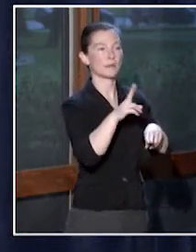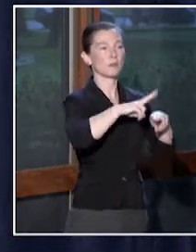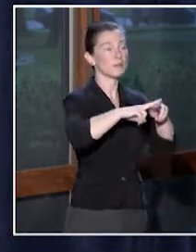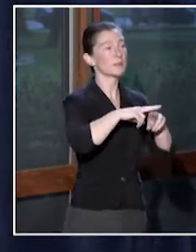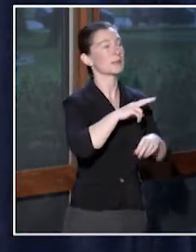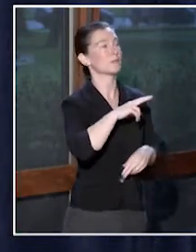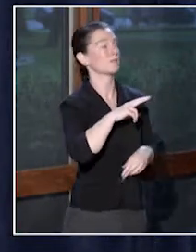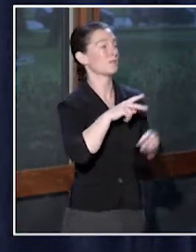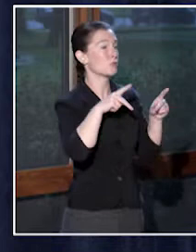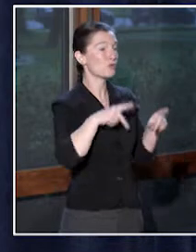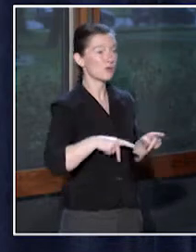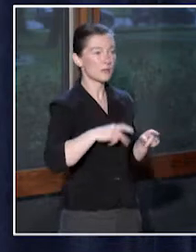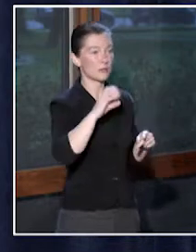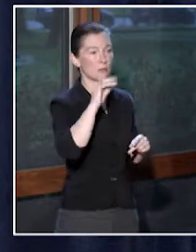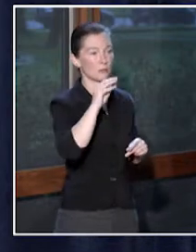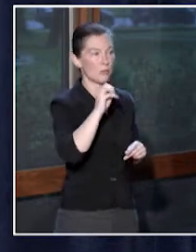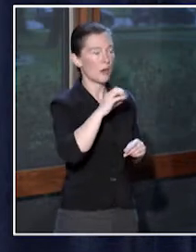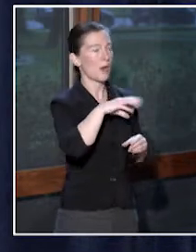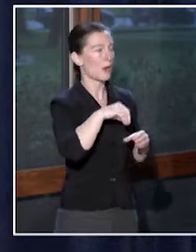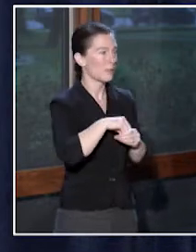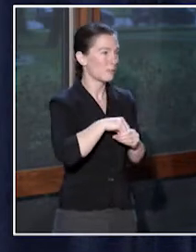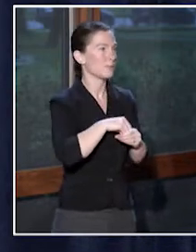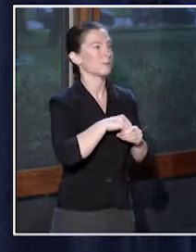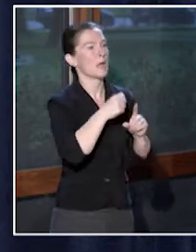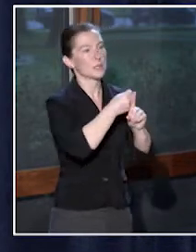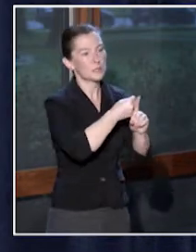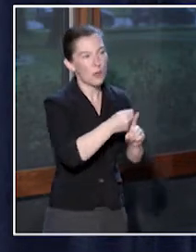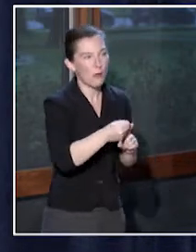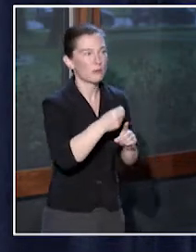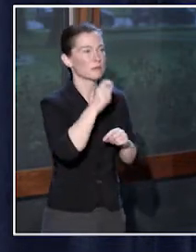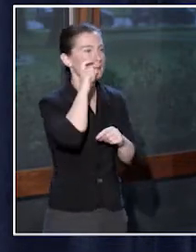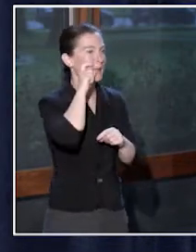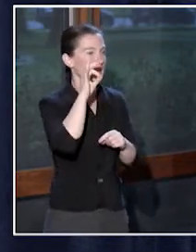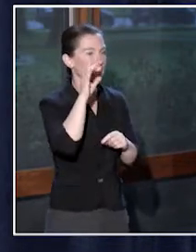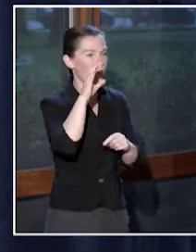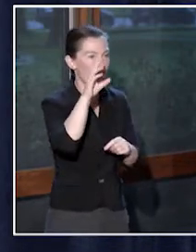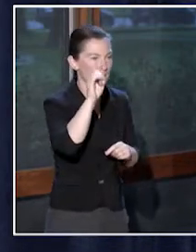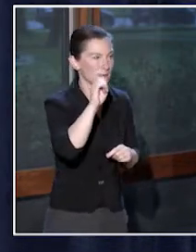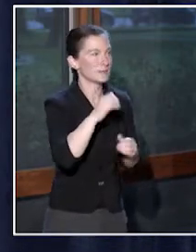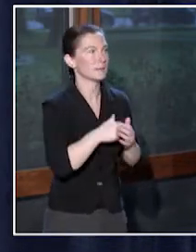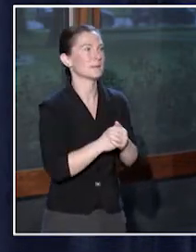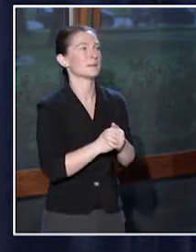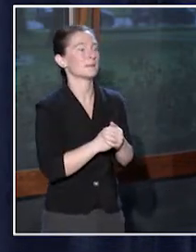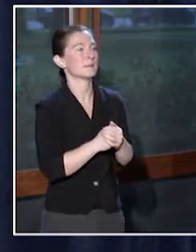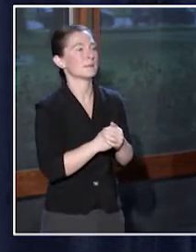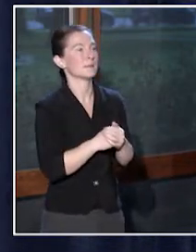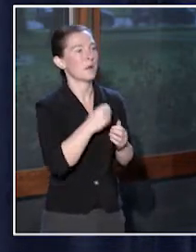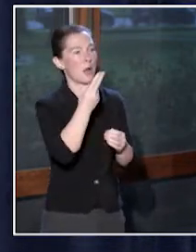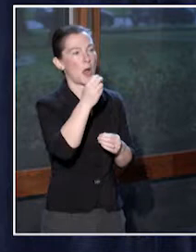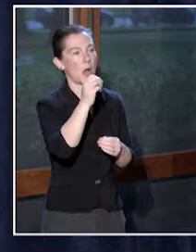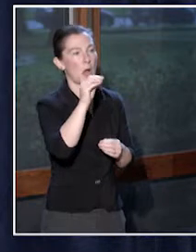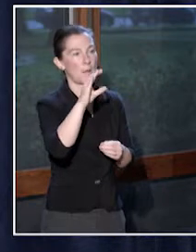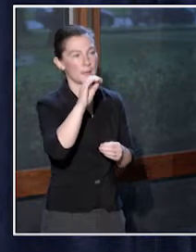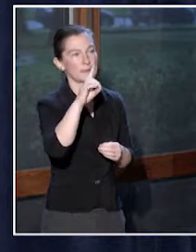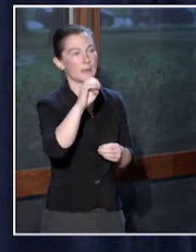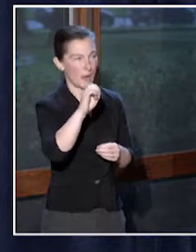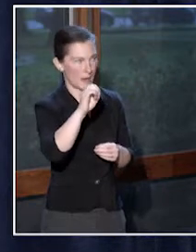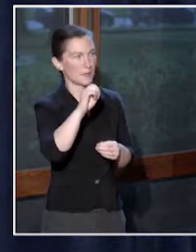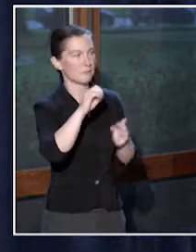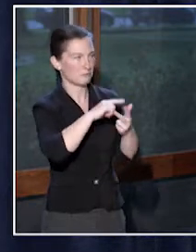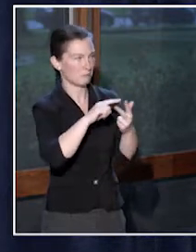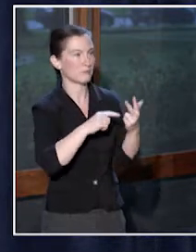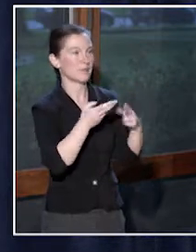assaults, homicides, sex offenses, they've increased and they continue to increase at a faster rate than last